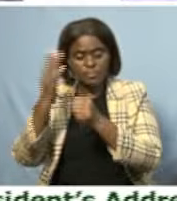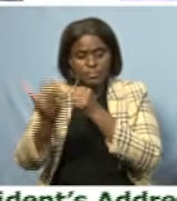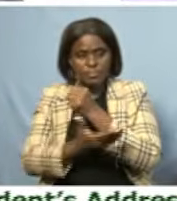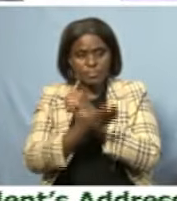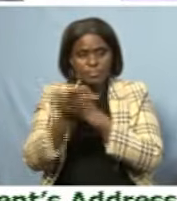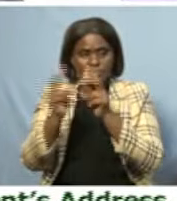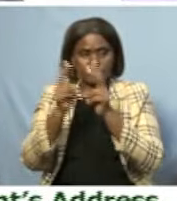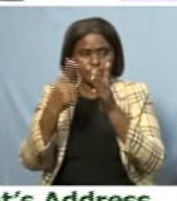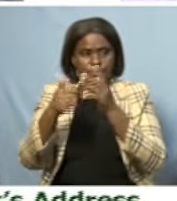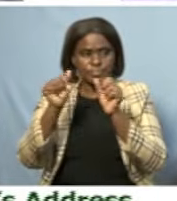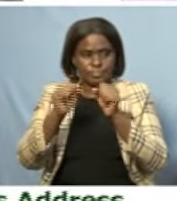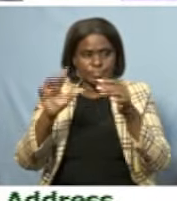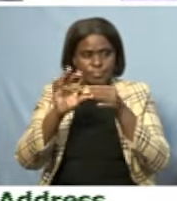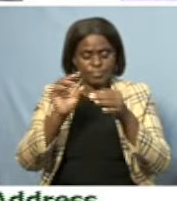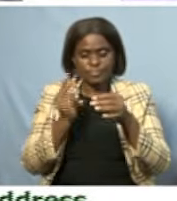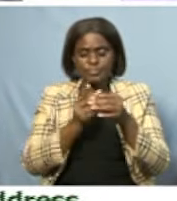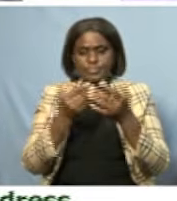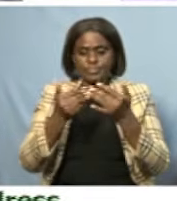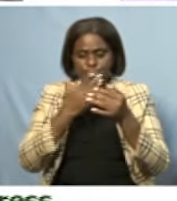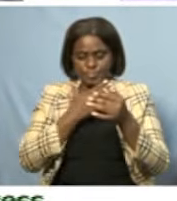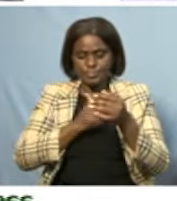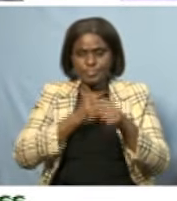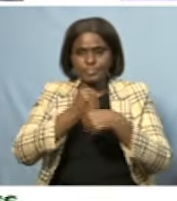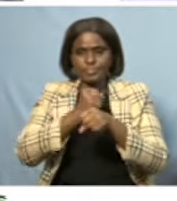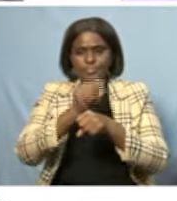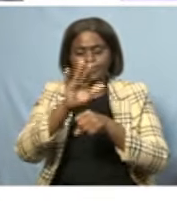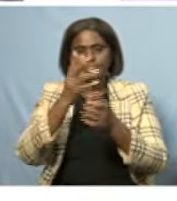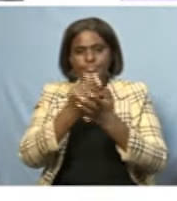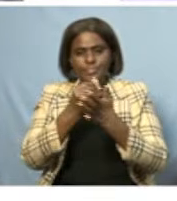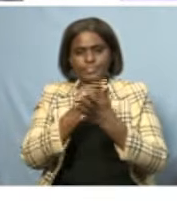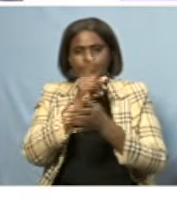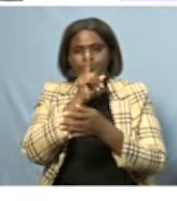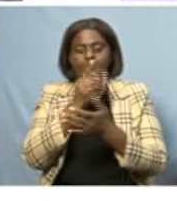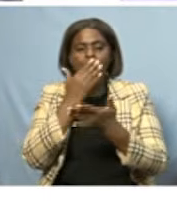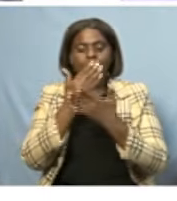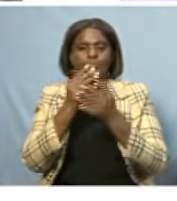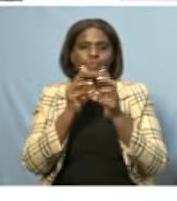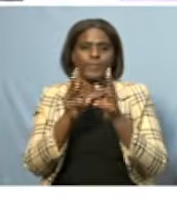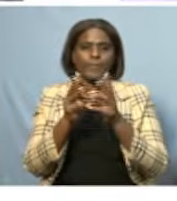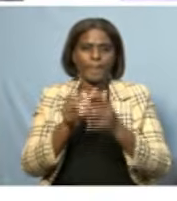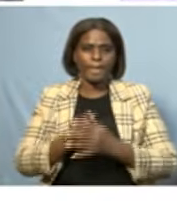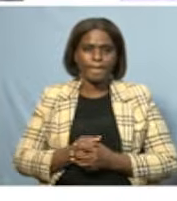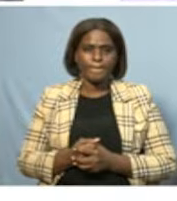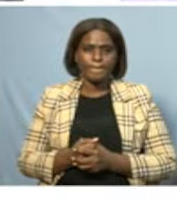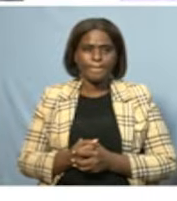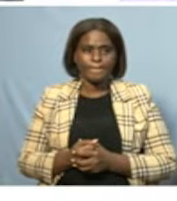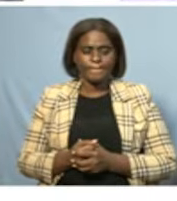you so that you can join in and make your money properly.